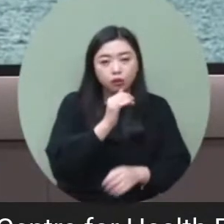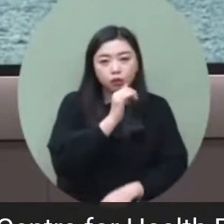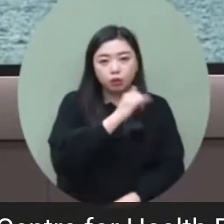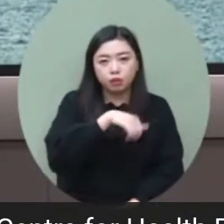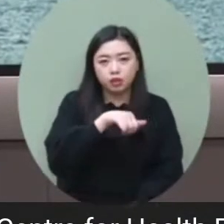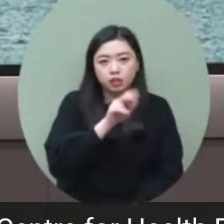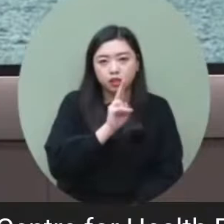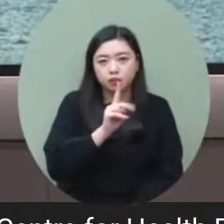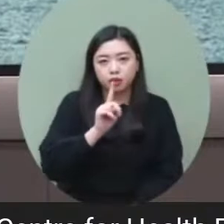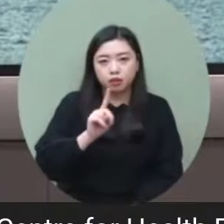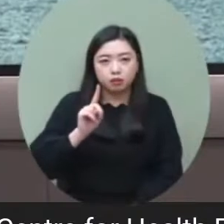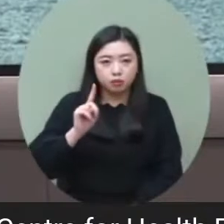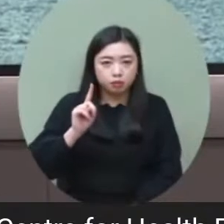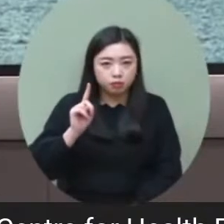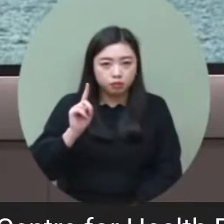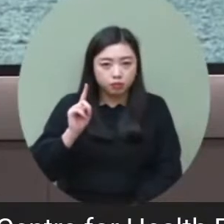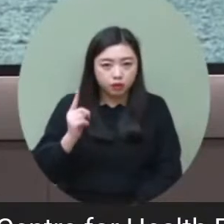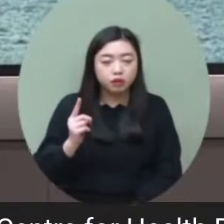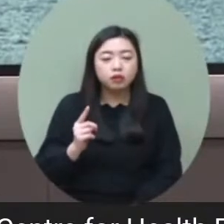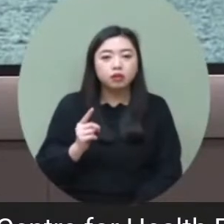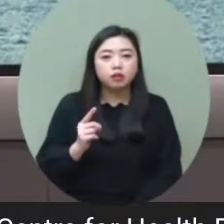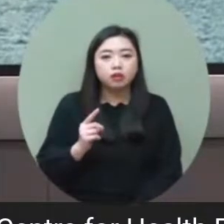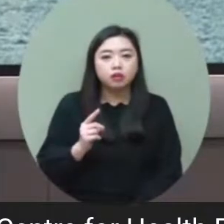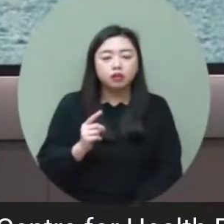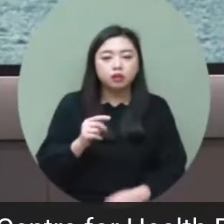As of last night, there were